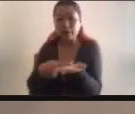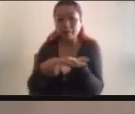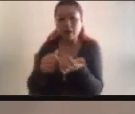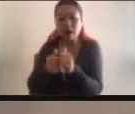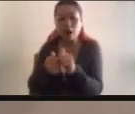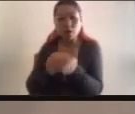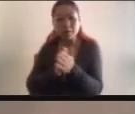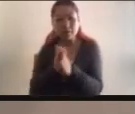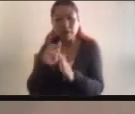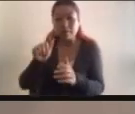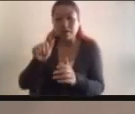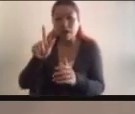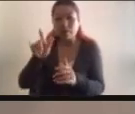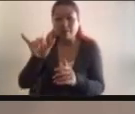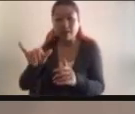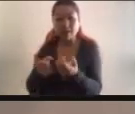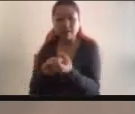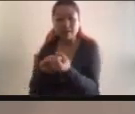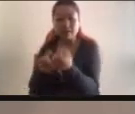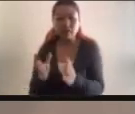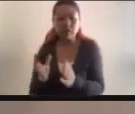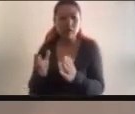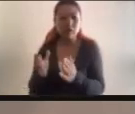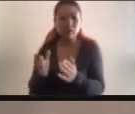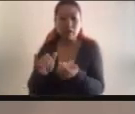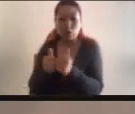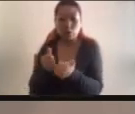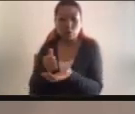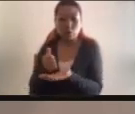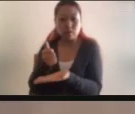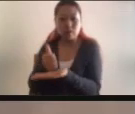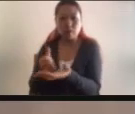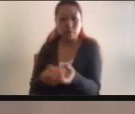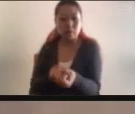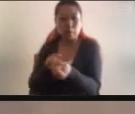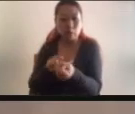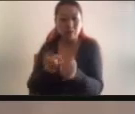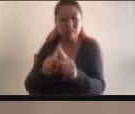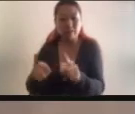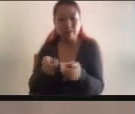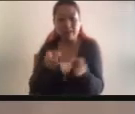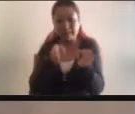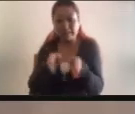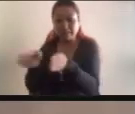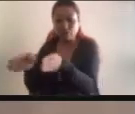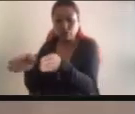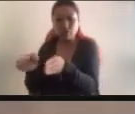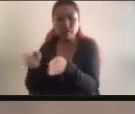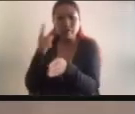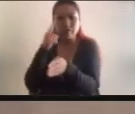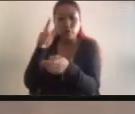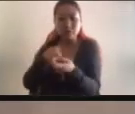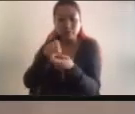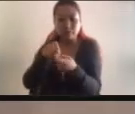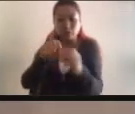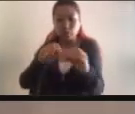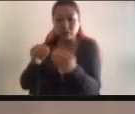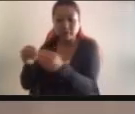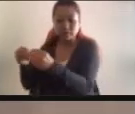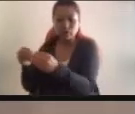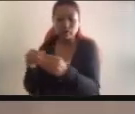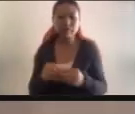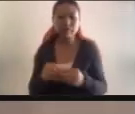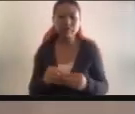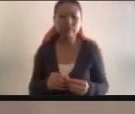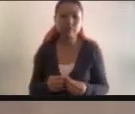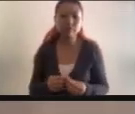does it take to help support individuals that are in our particular organizations?